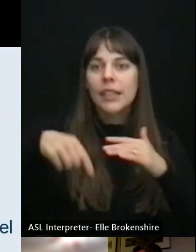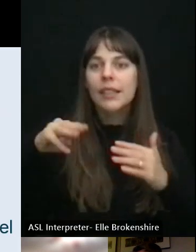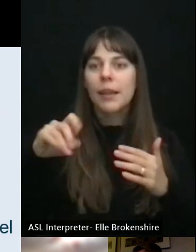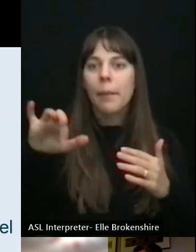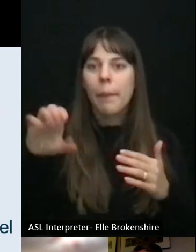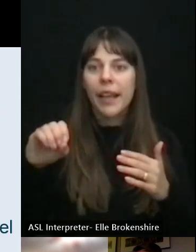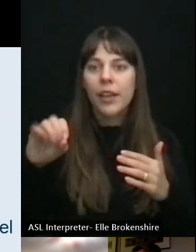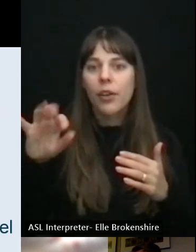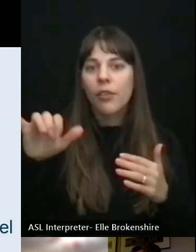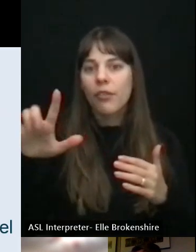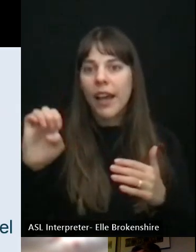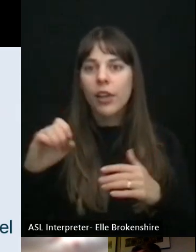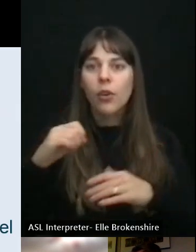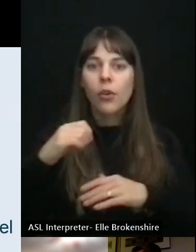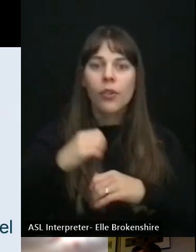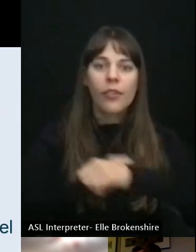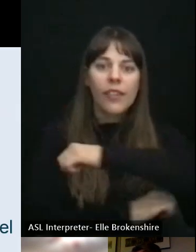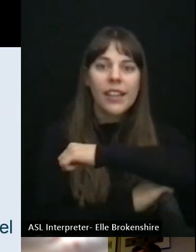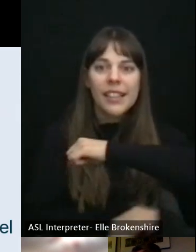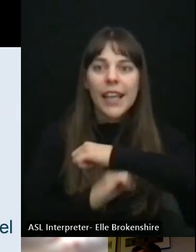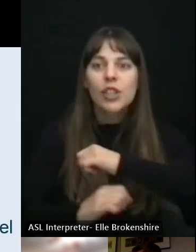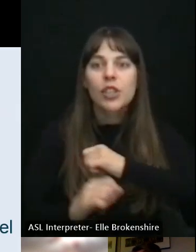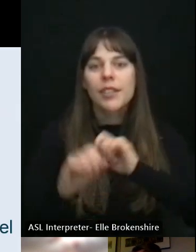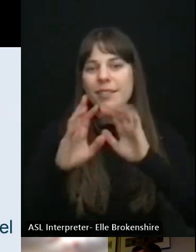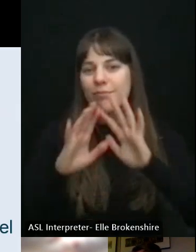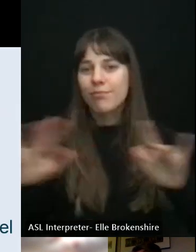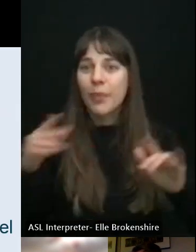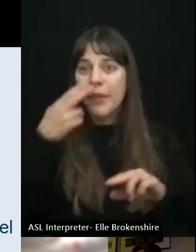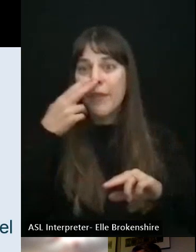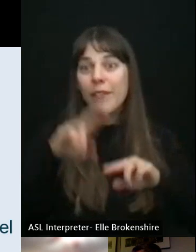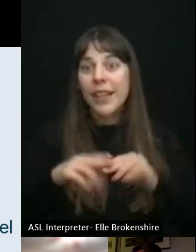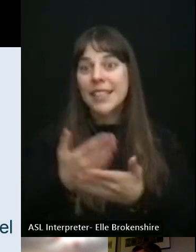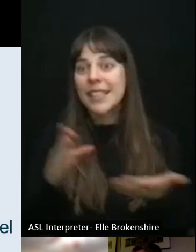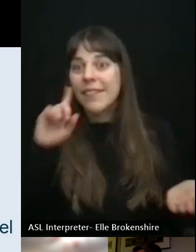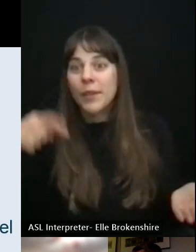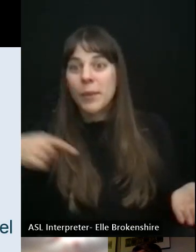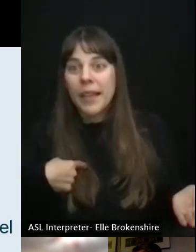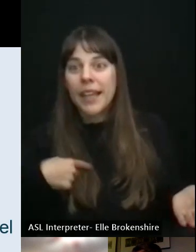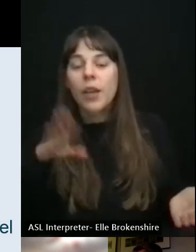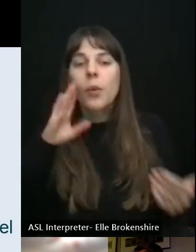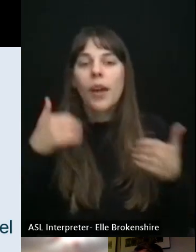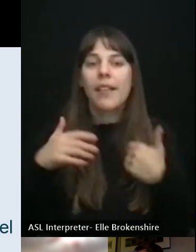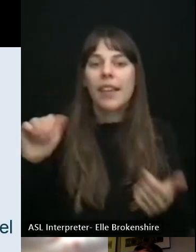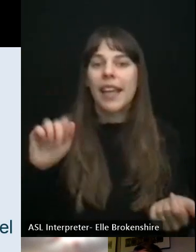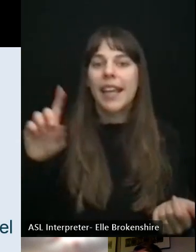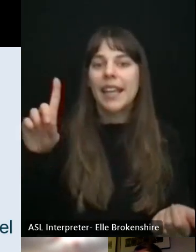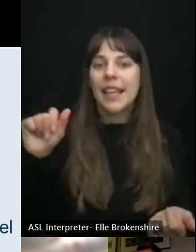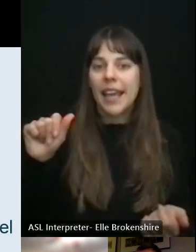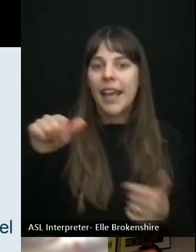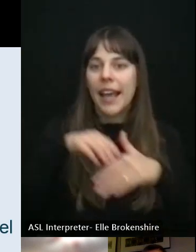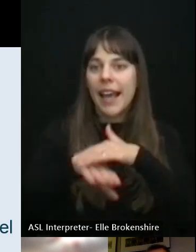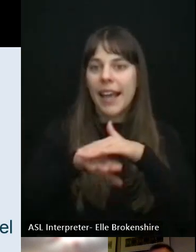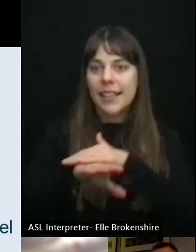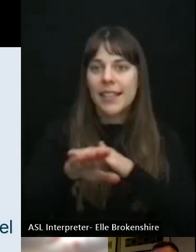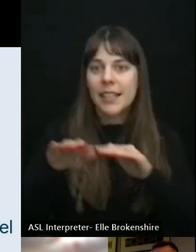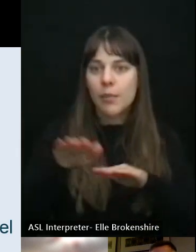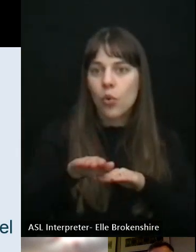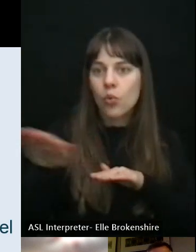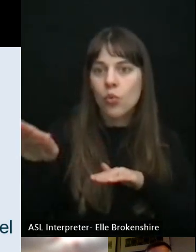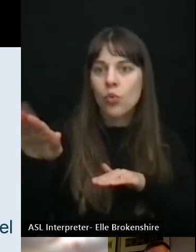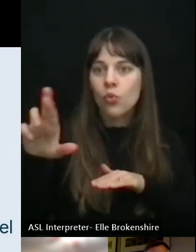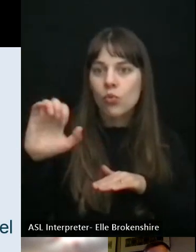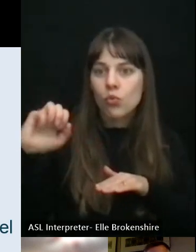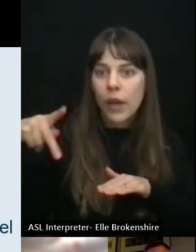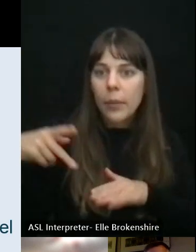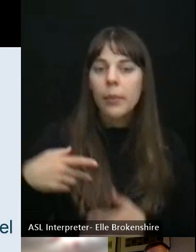perspective, it will have ADA access ramps for this. So it'll have a high platform station that'll be accessible for folks